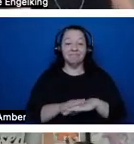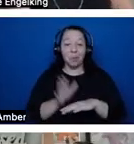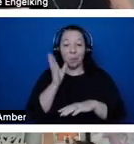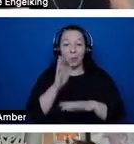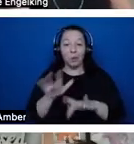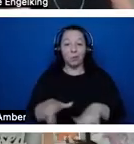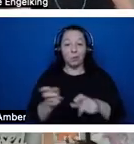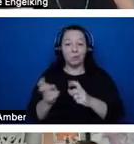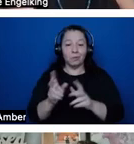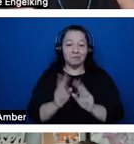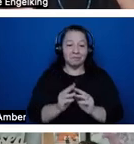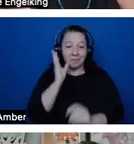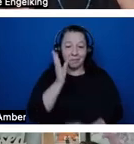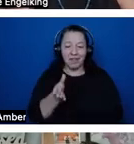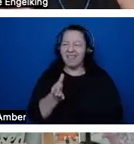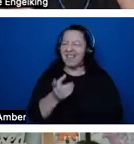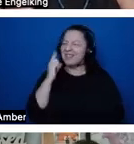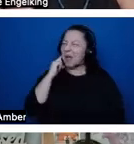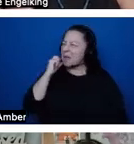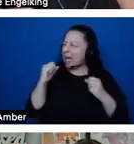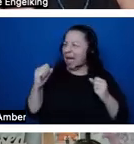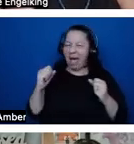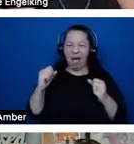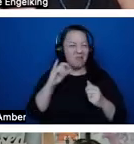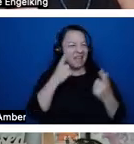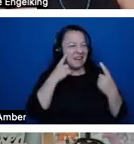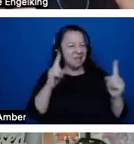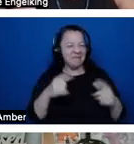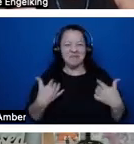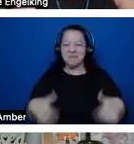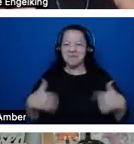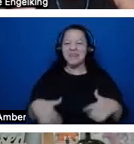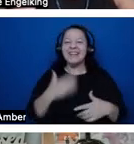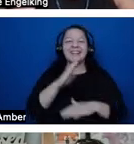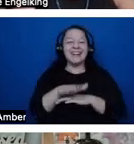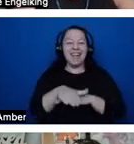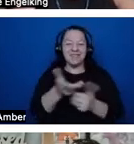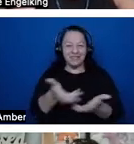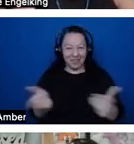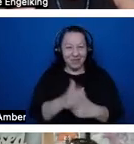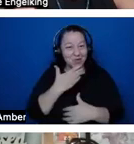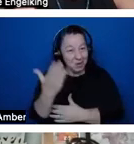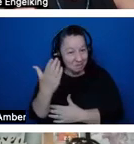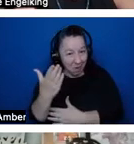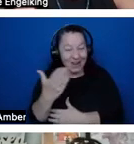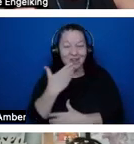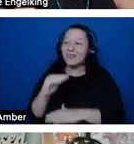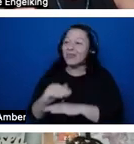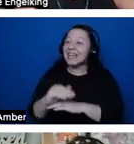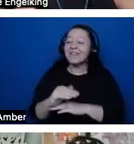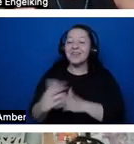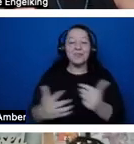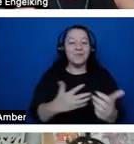It is always such a loud thing when it says that. Good afternoon, good morning, good evening, wherever you